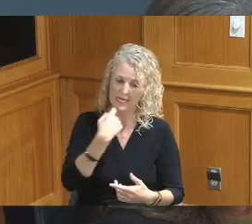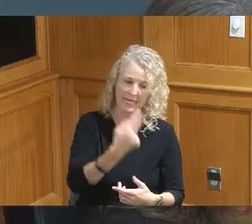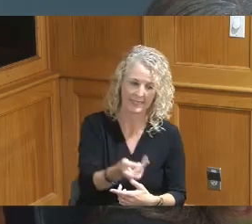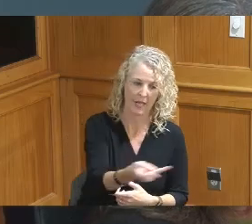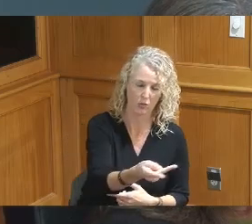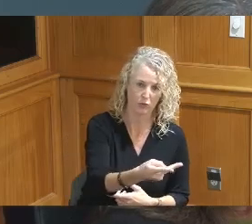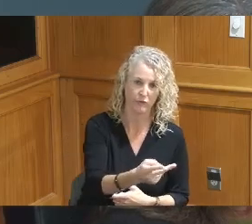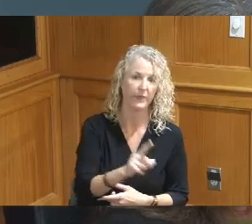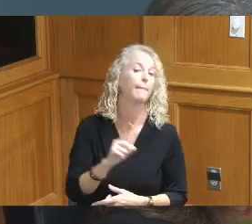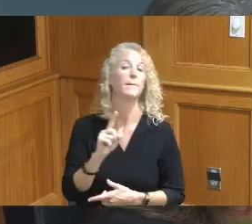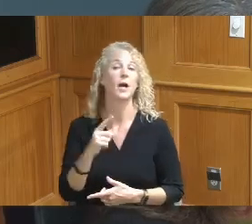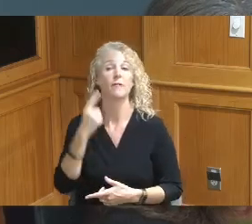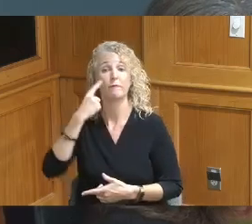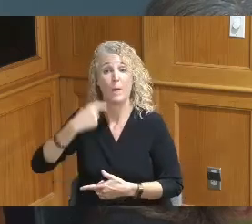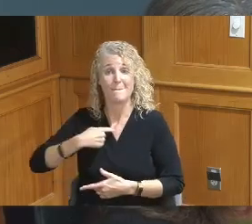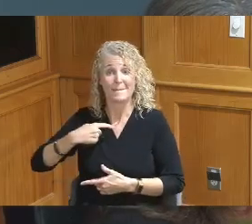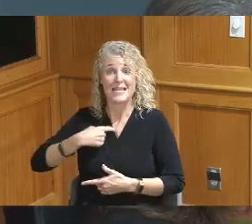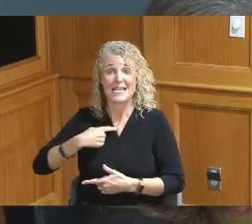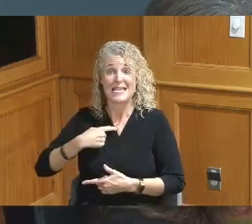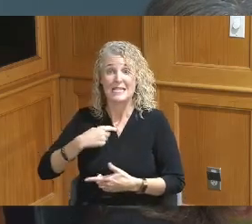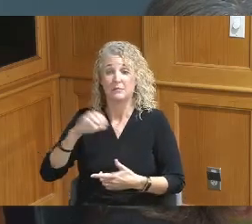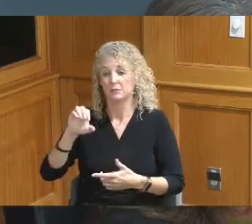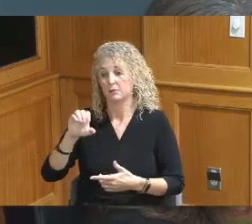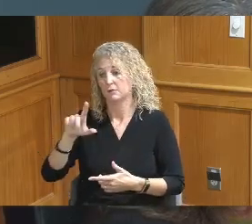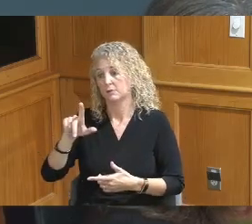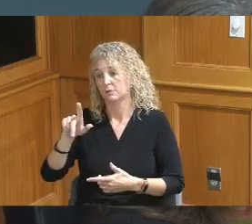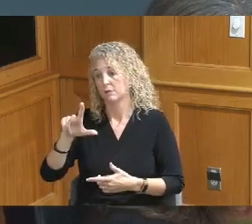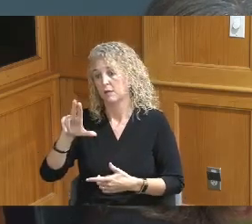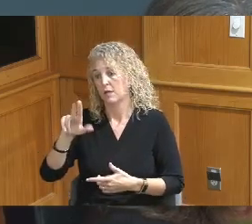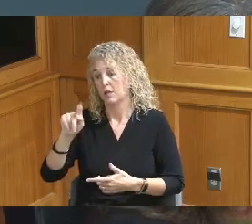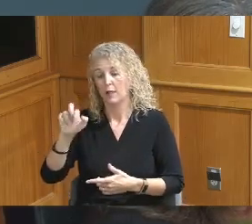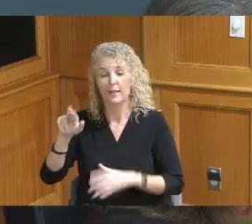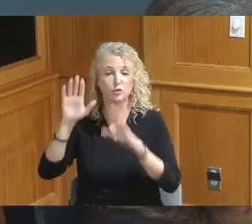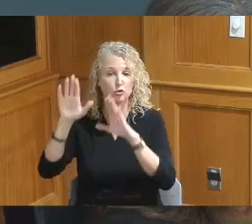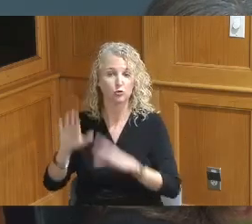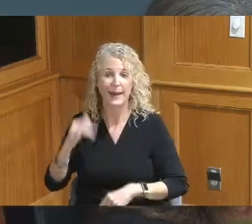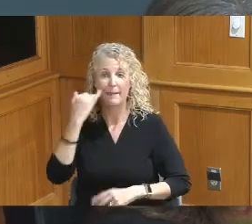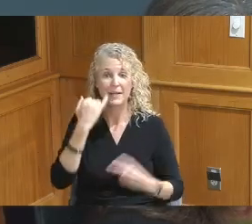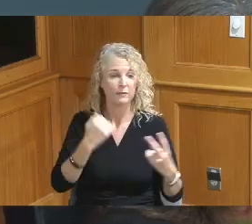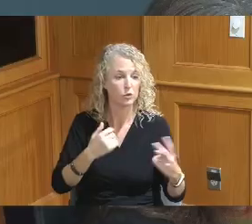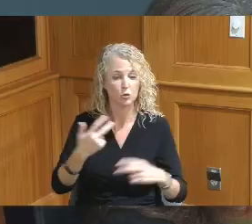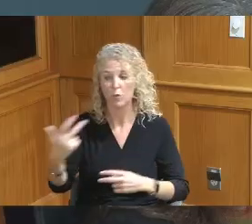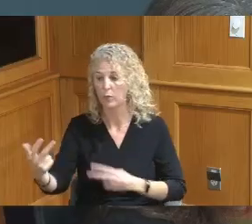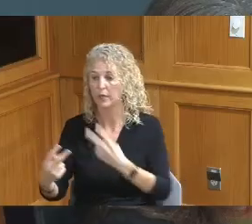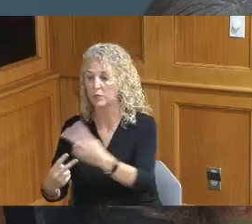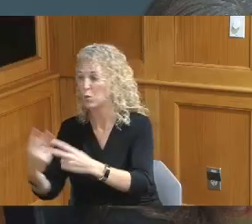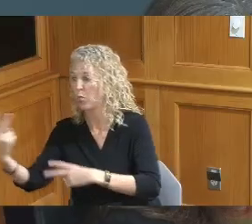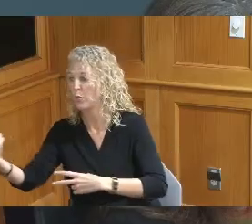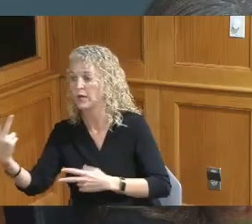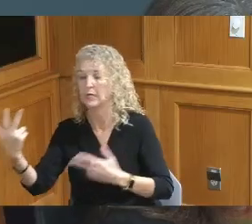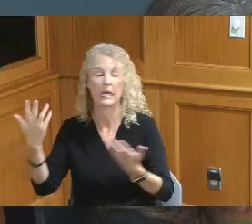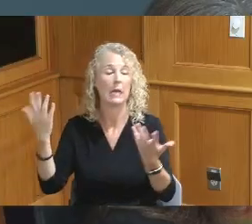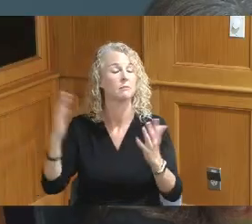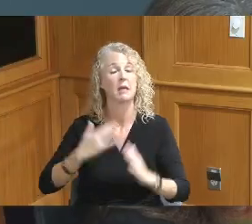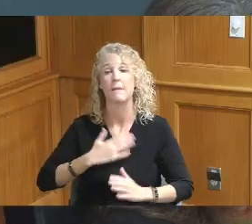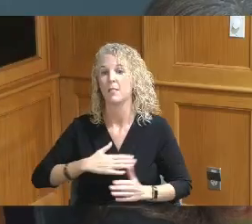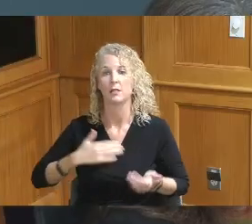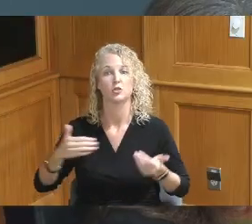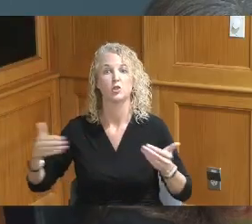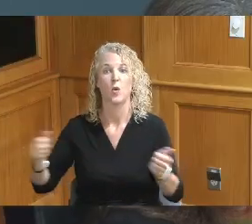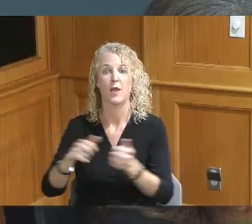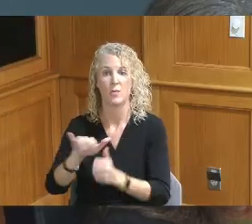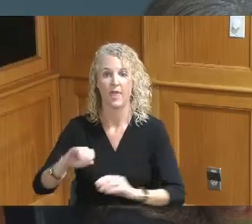you for the whole board, but if we can cluster, great. If we can get 2 here and 3 here, so I wanted to make that